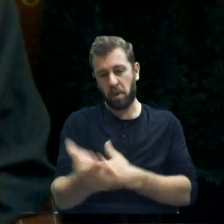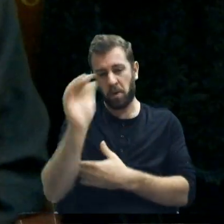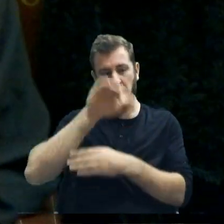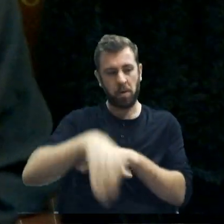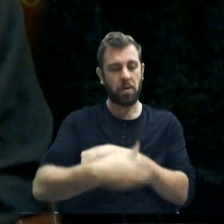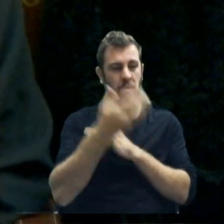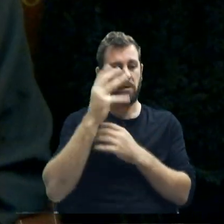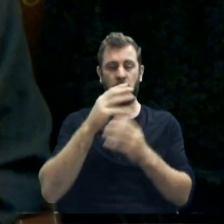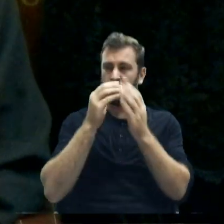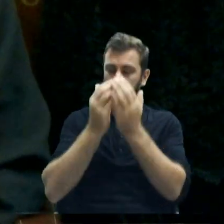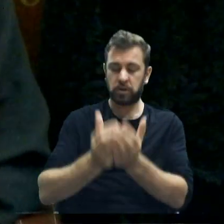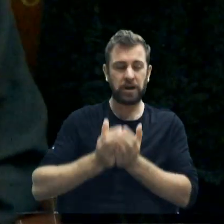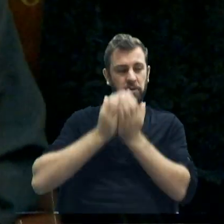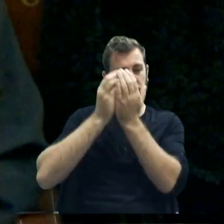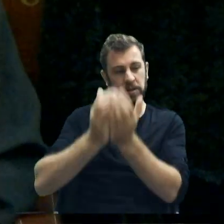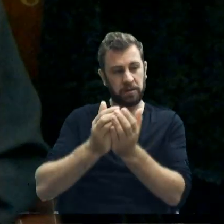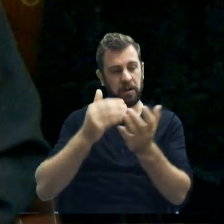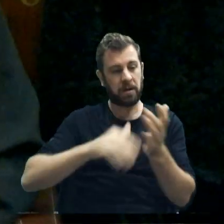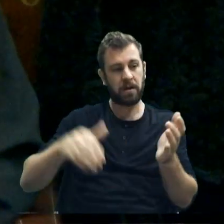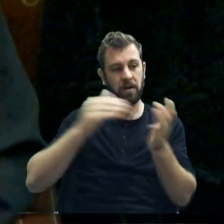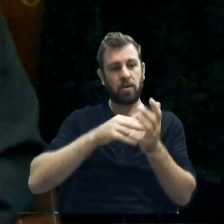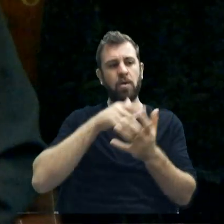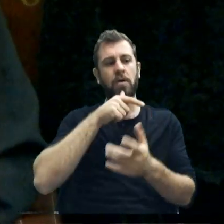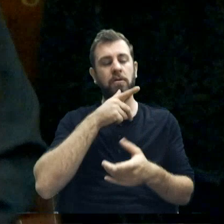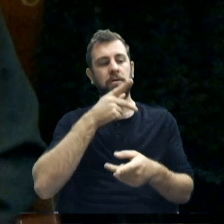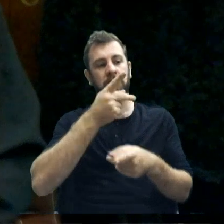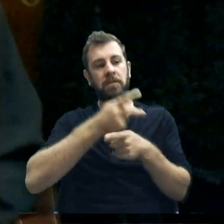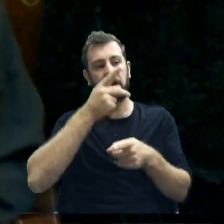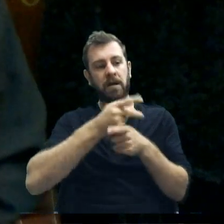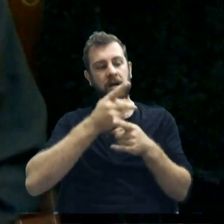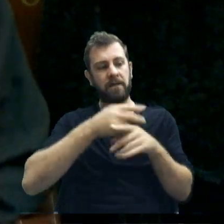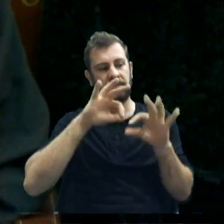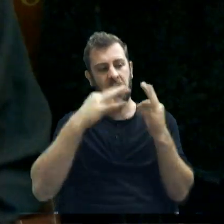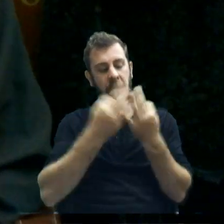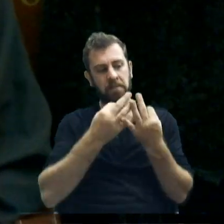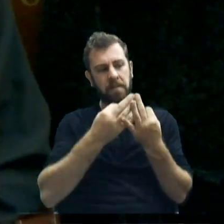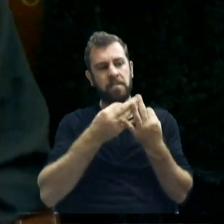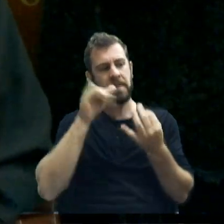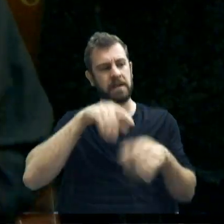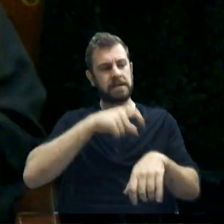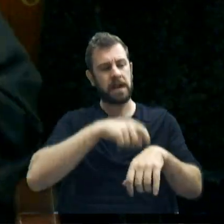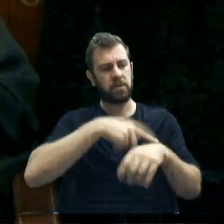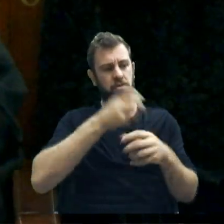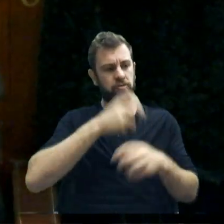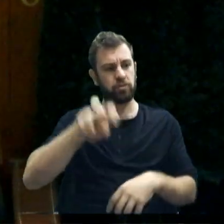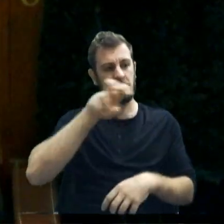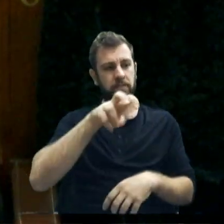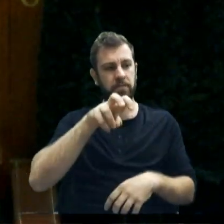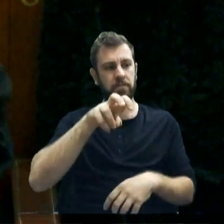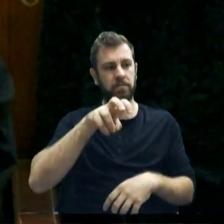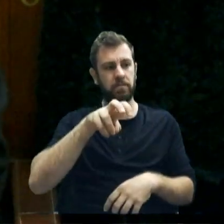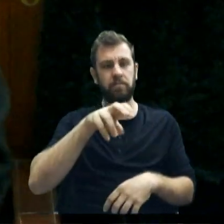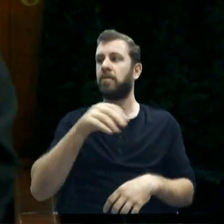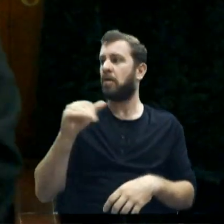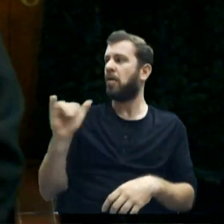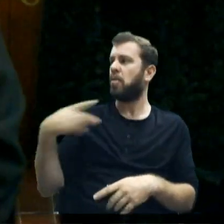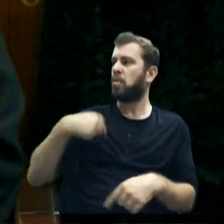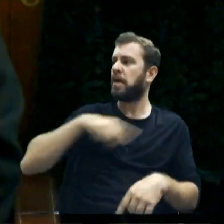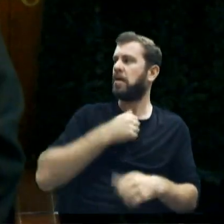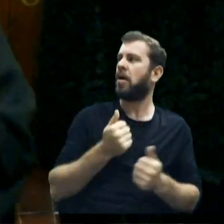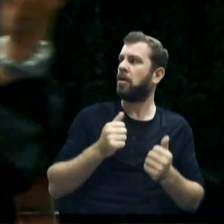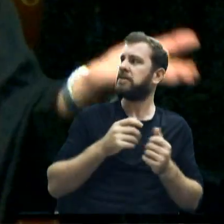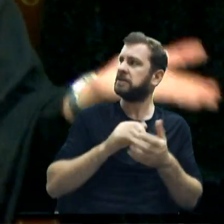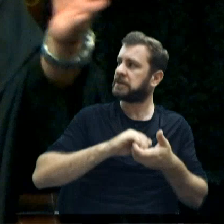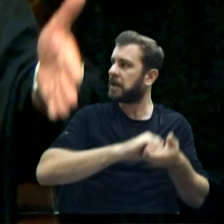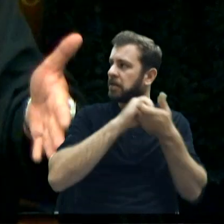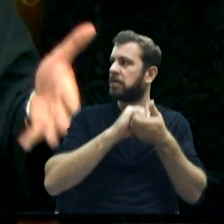worshiping, who was looking after the affairs of the family during this trip? Well, we all kind of collectively did it together.